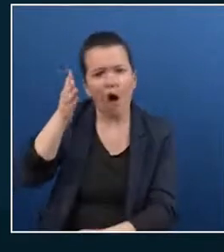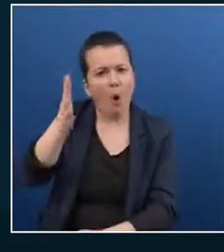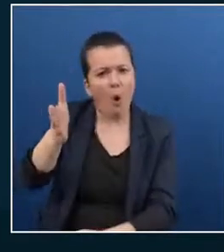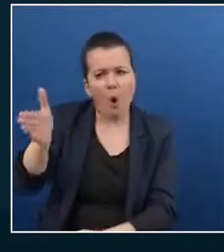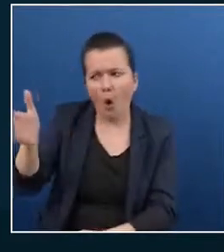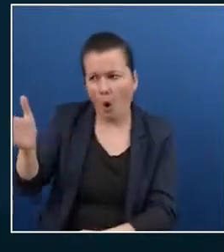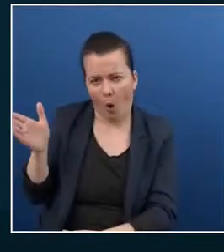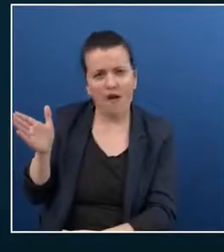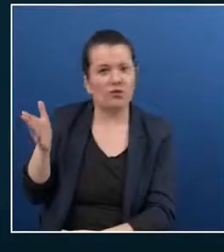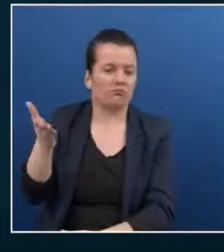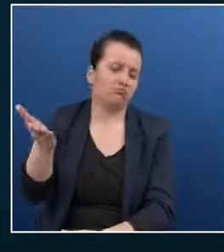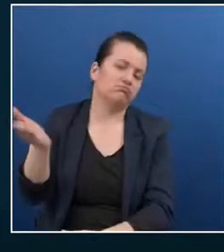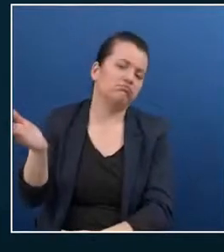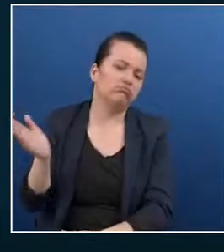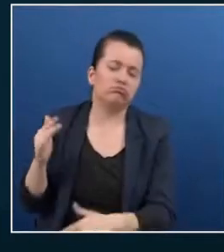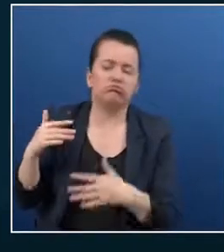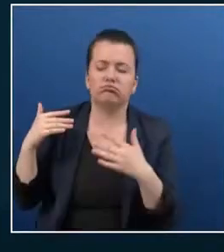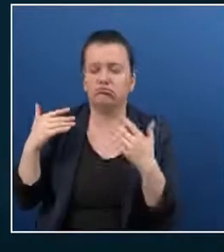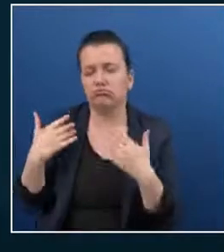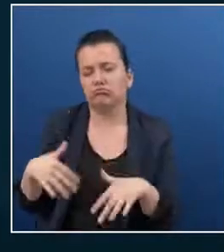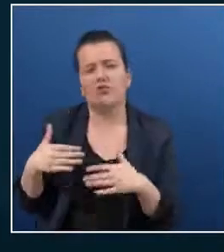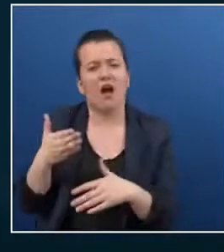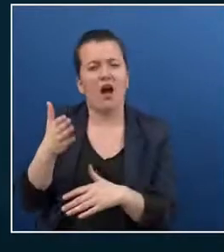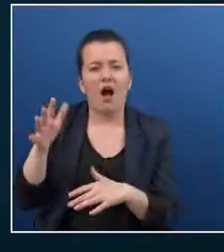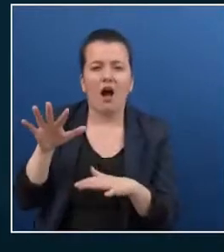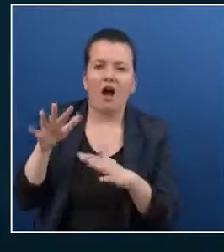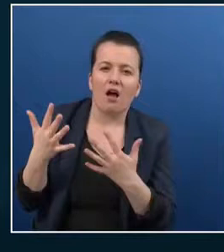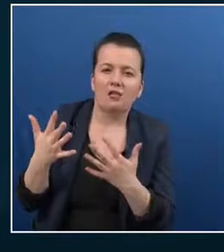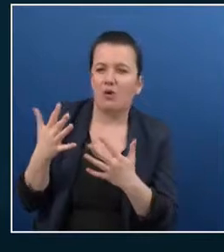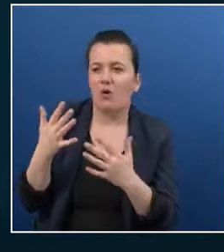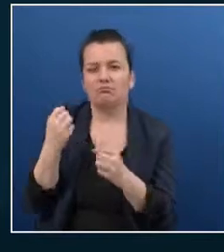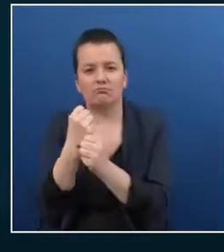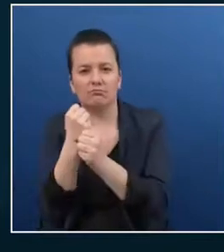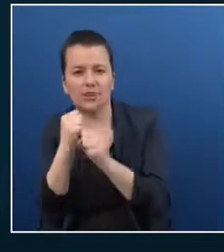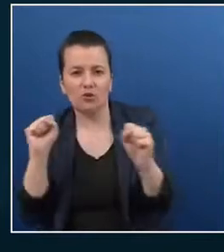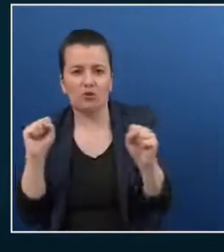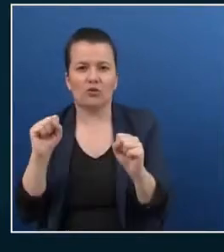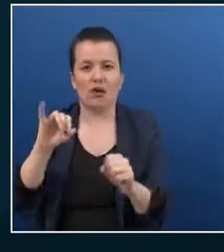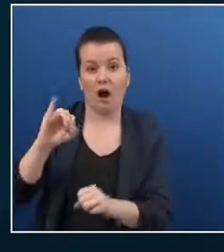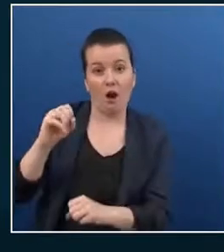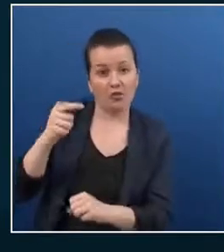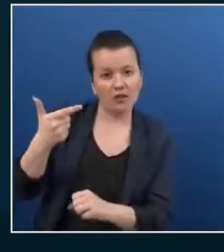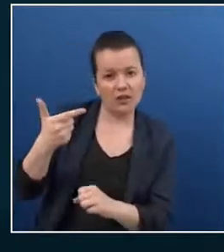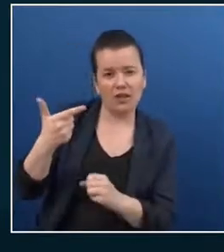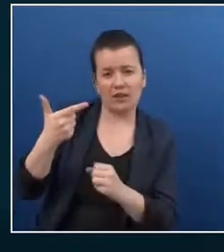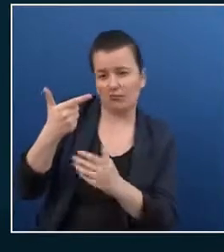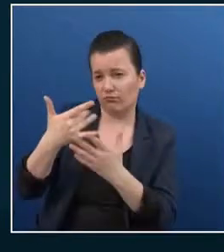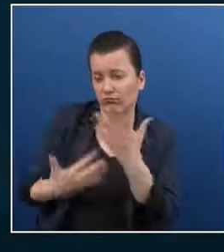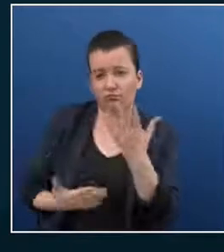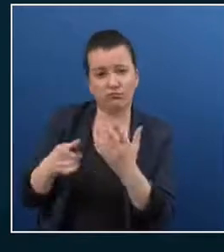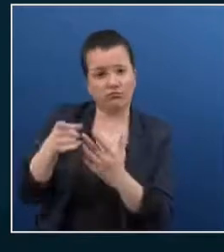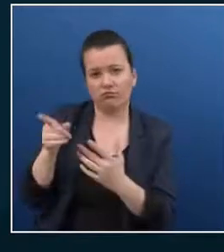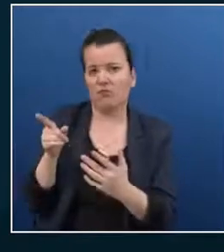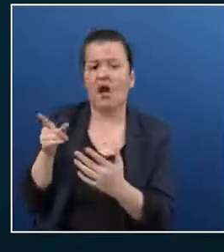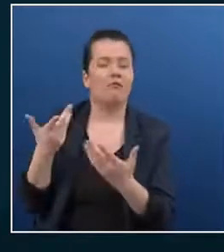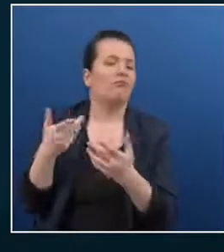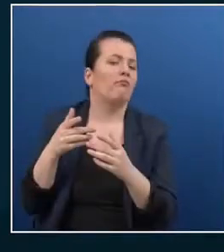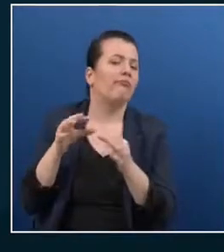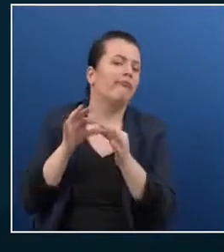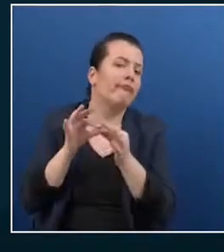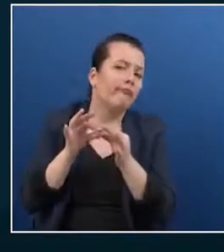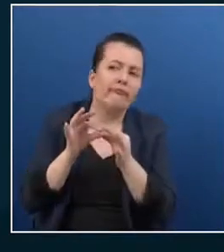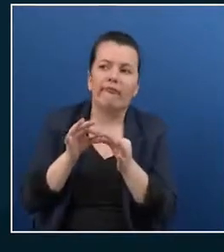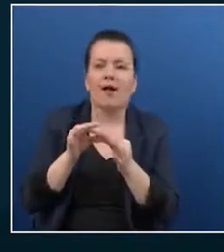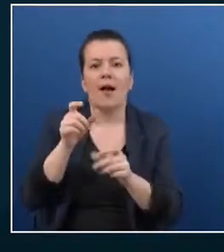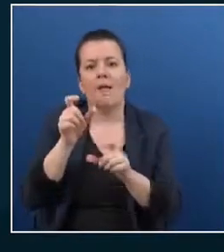There are such cool security firms for IoT that not only, they're not just doing people stuff, they're doing any kind of